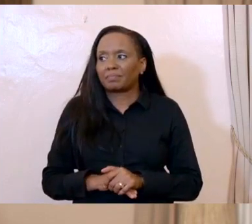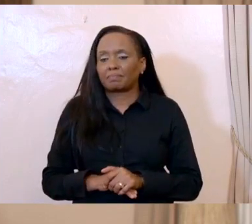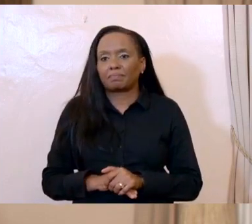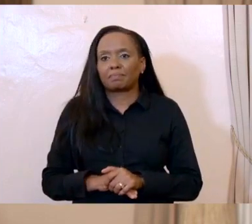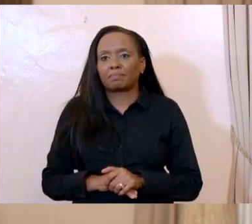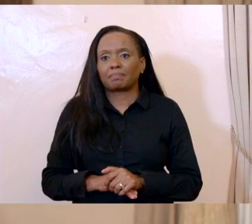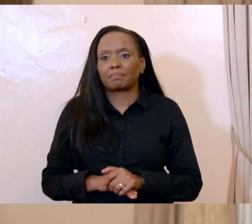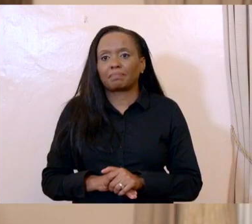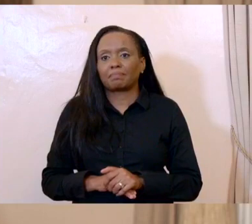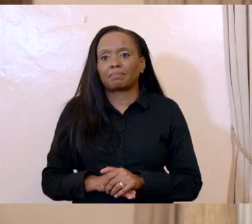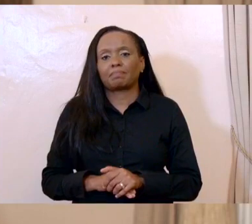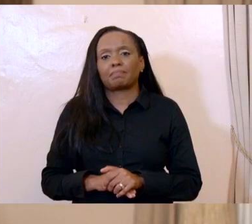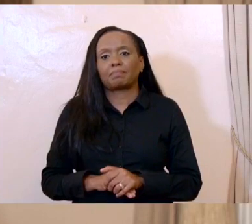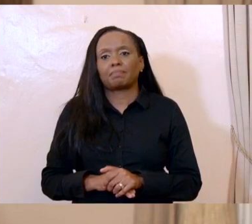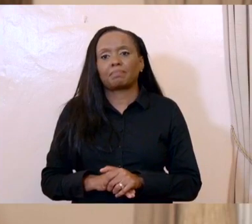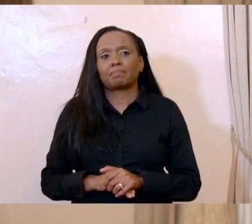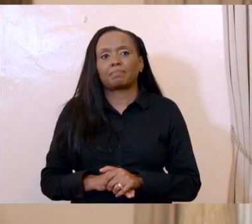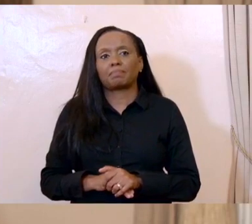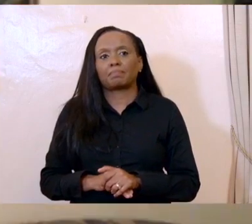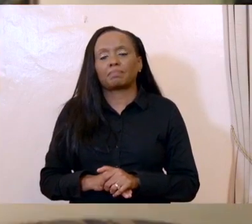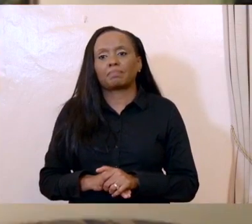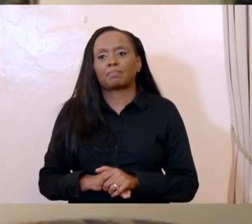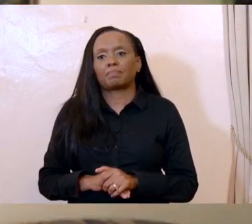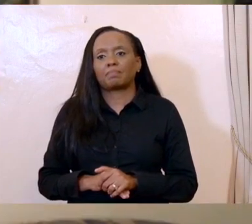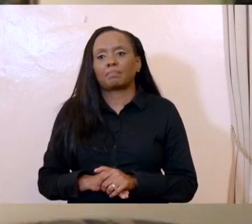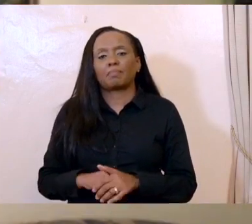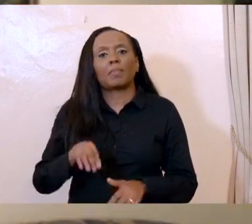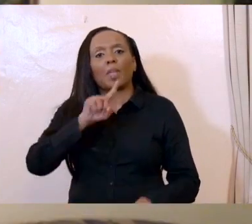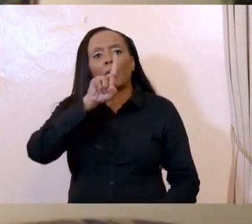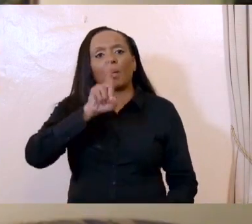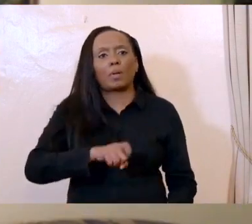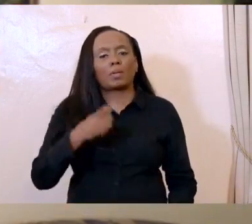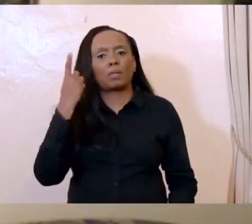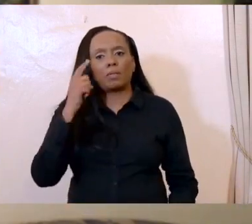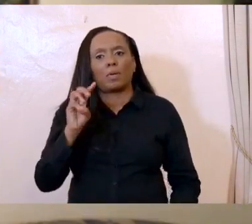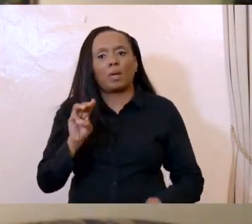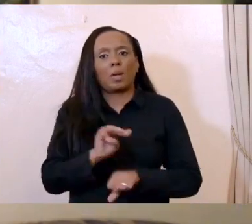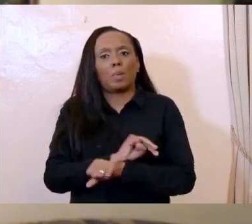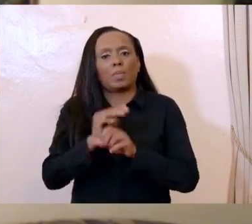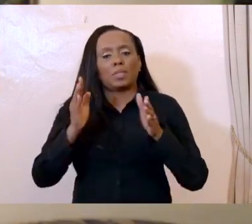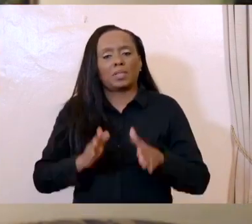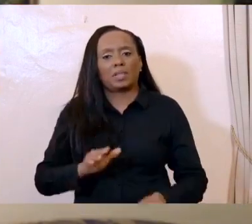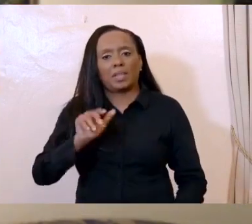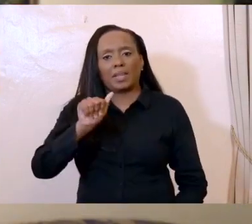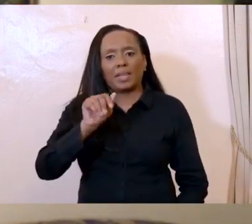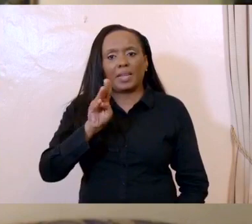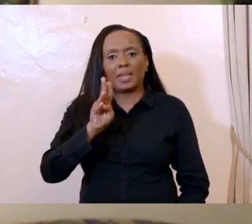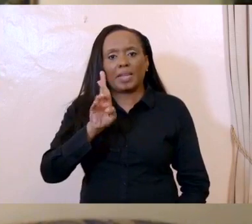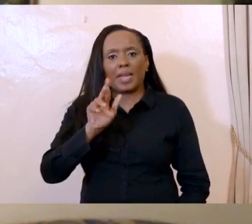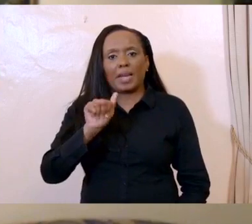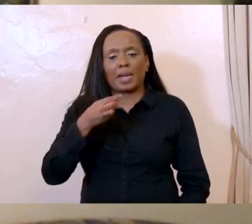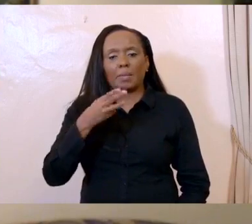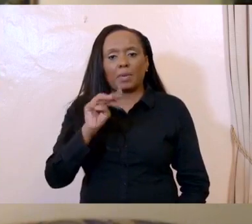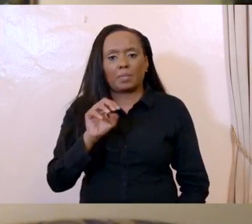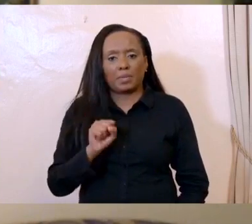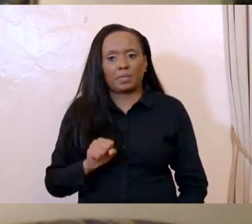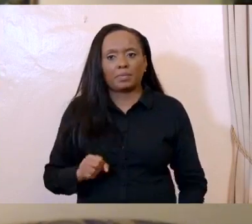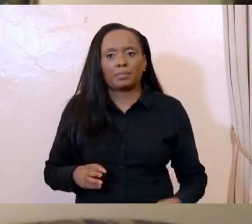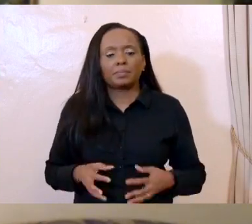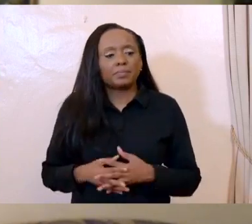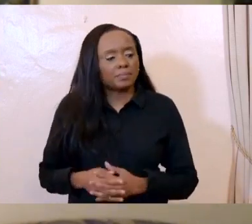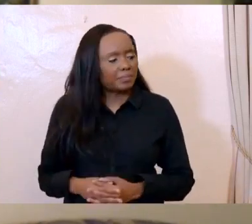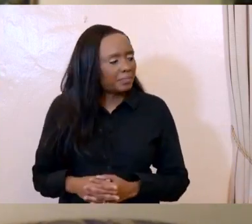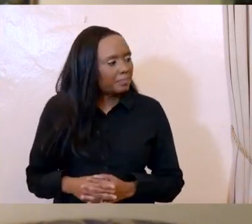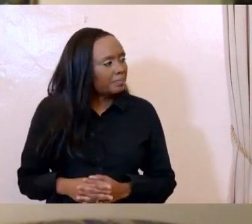I have a question for the Home Affairs Minister. This has to do with certain complaints